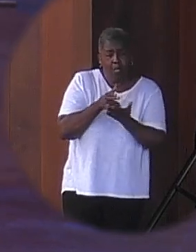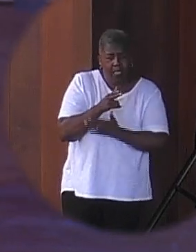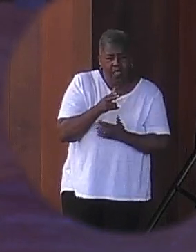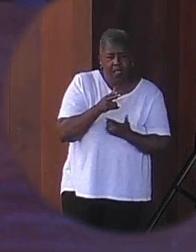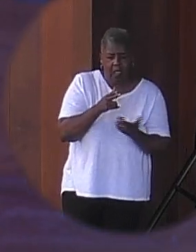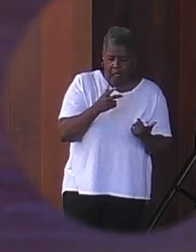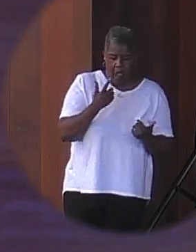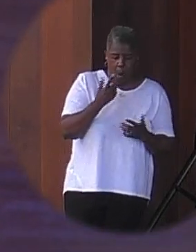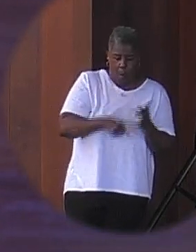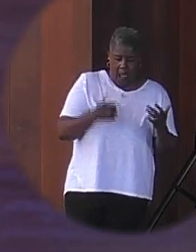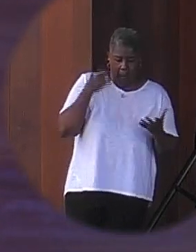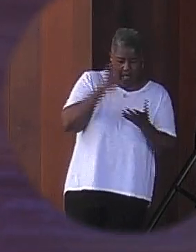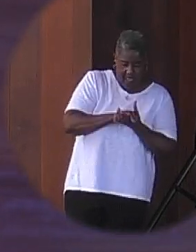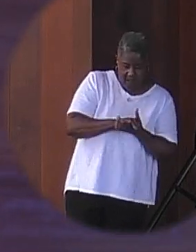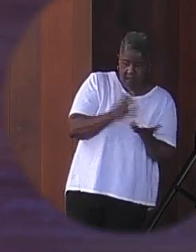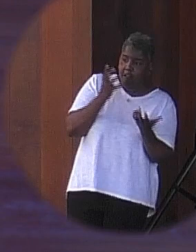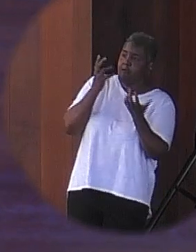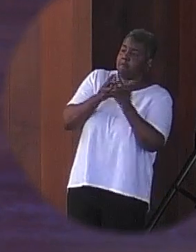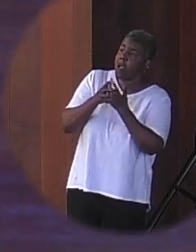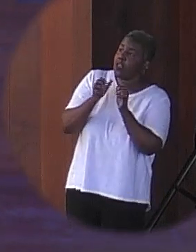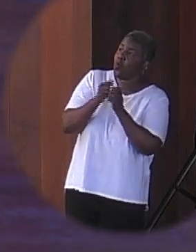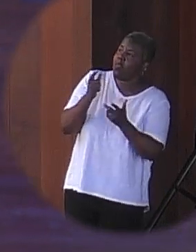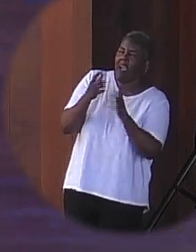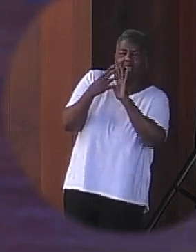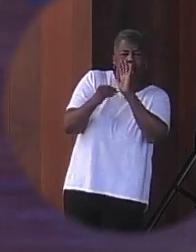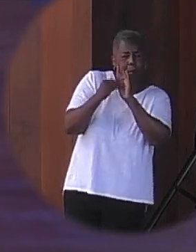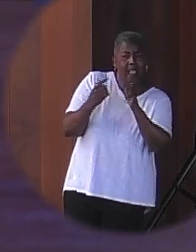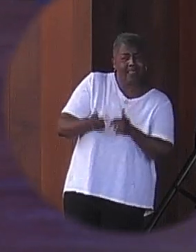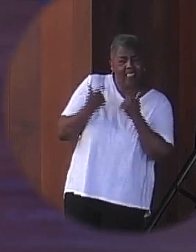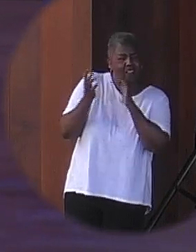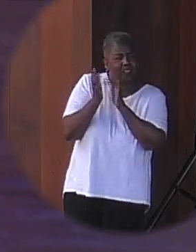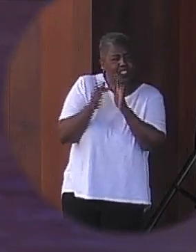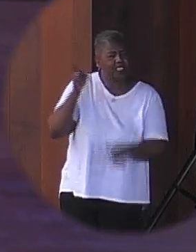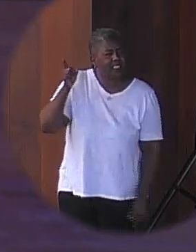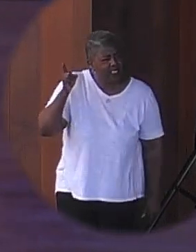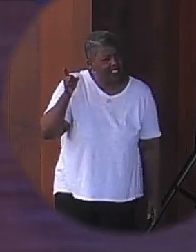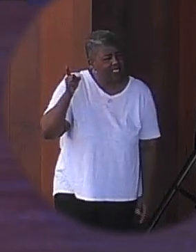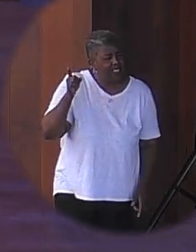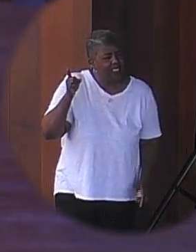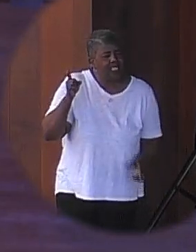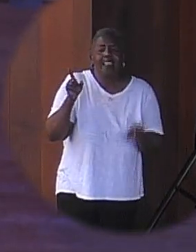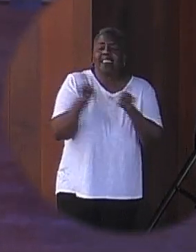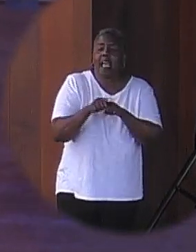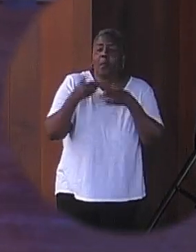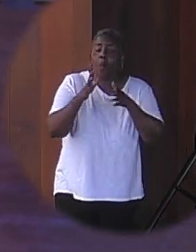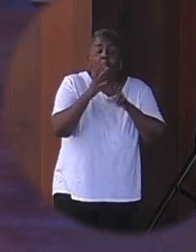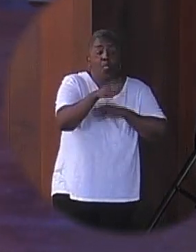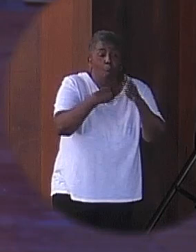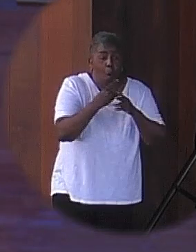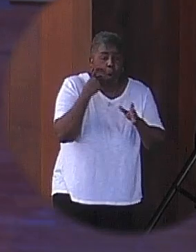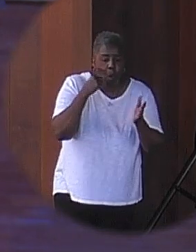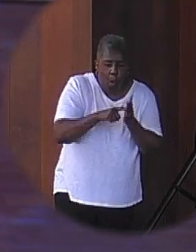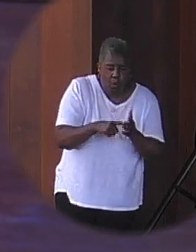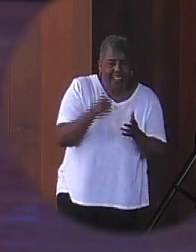I believe cause me to mimic the life of Jesus in a way that the world sees more